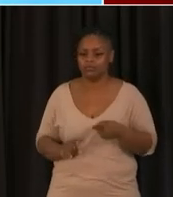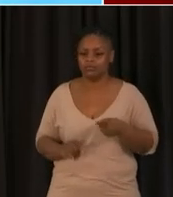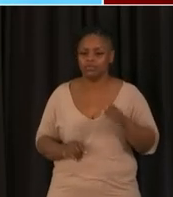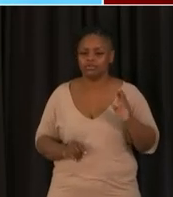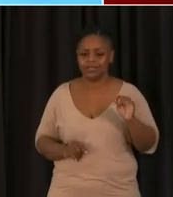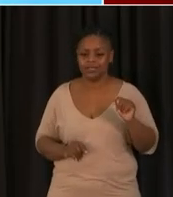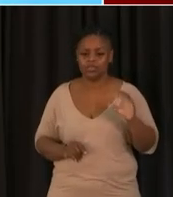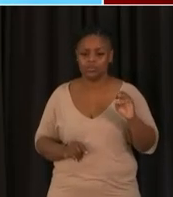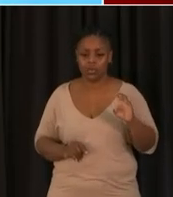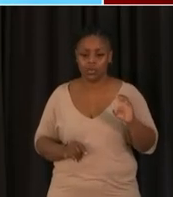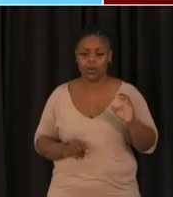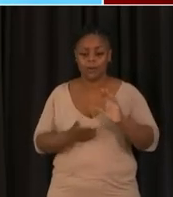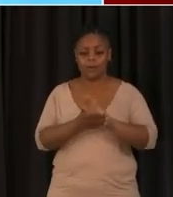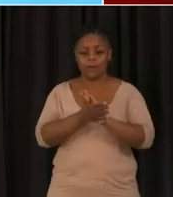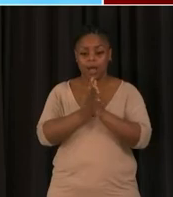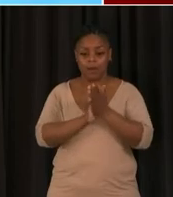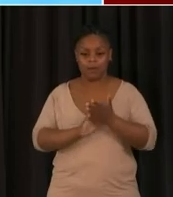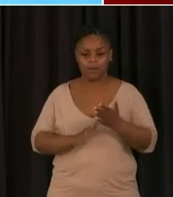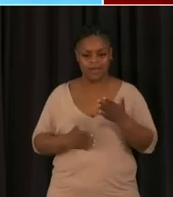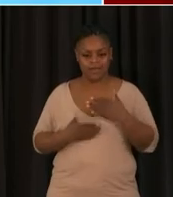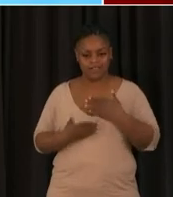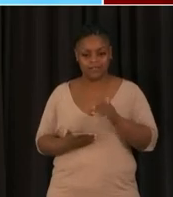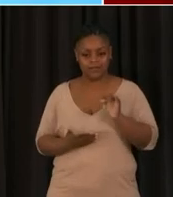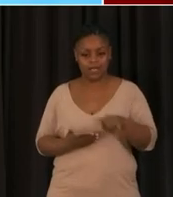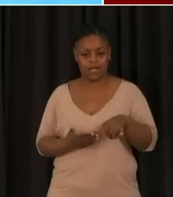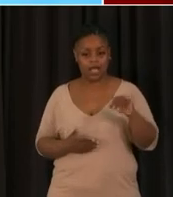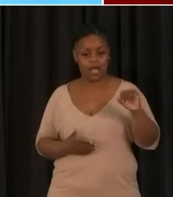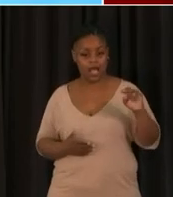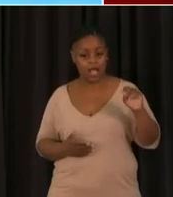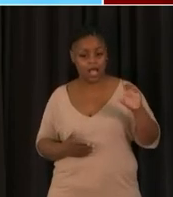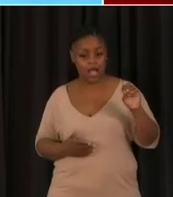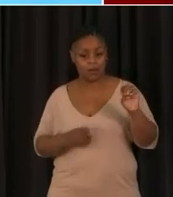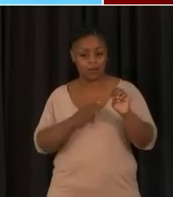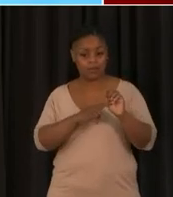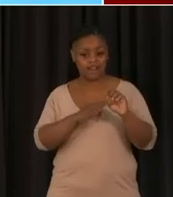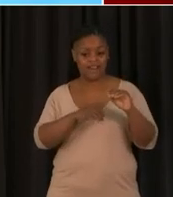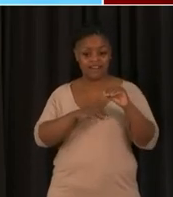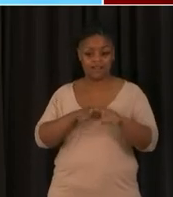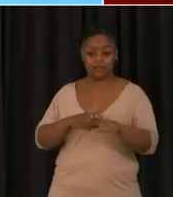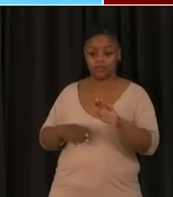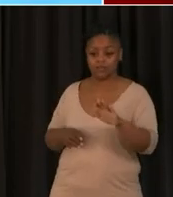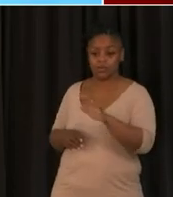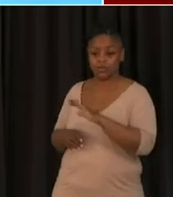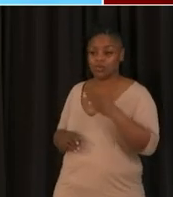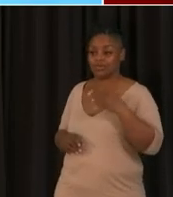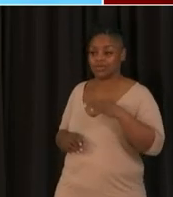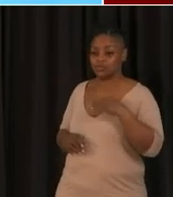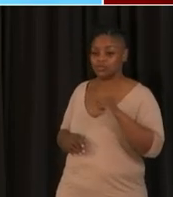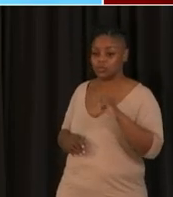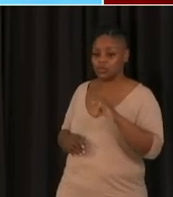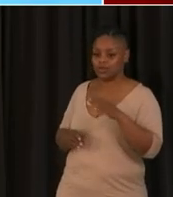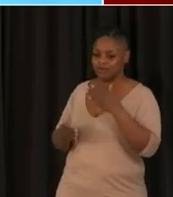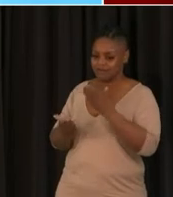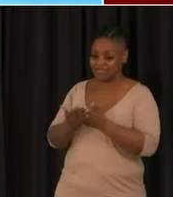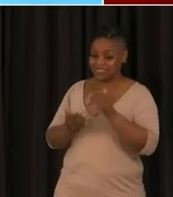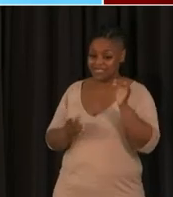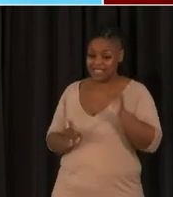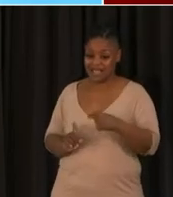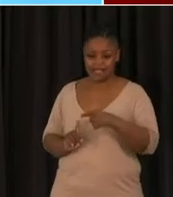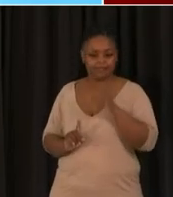other services. Employers can also provide, if they're in a strong enough position, can also provide